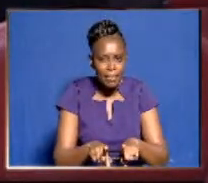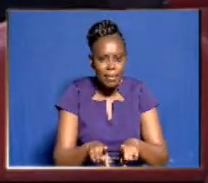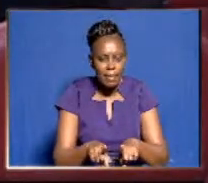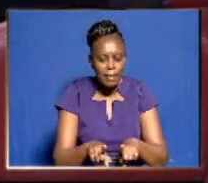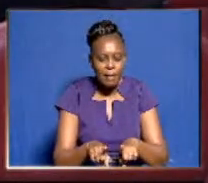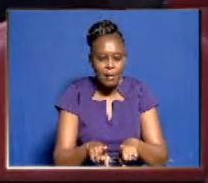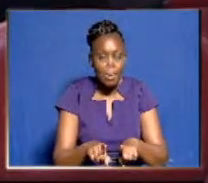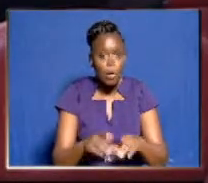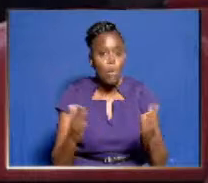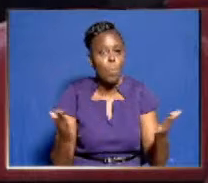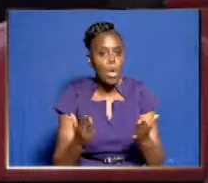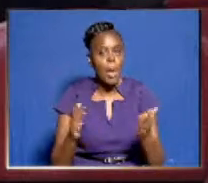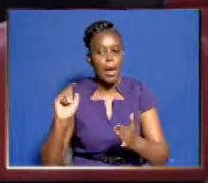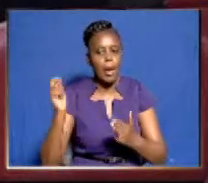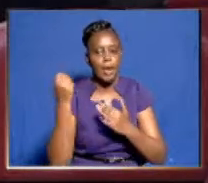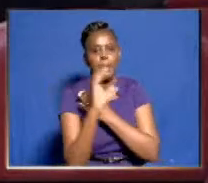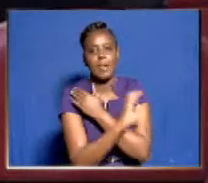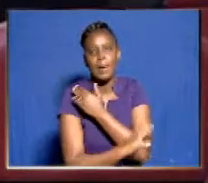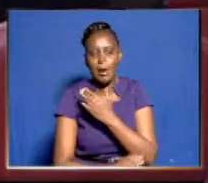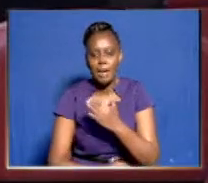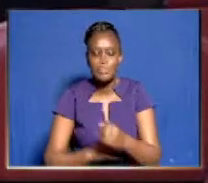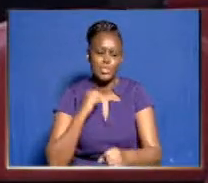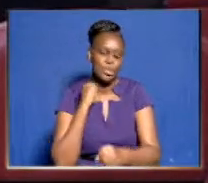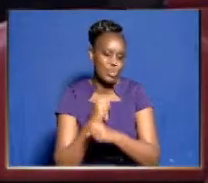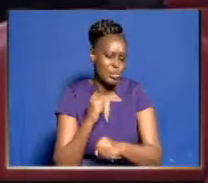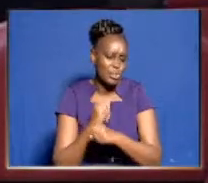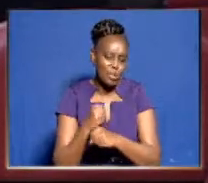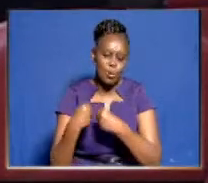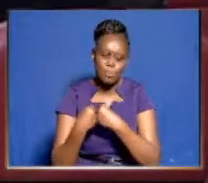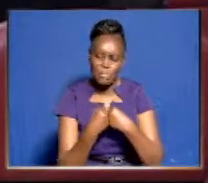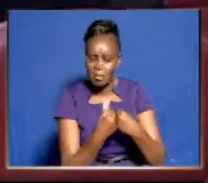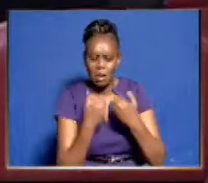also, with job losses,